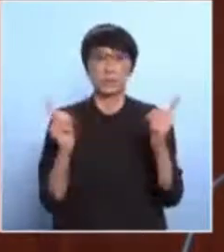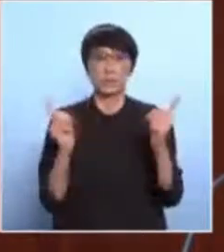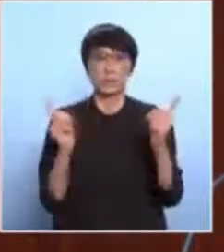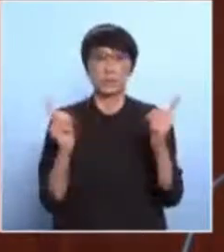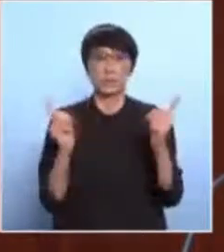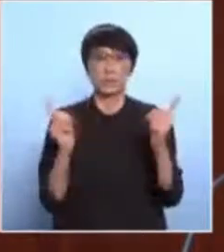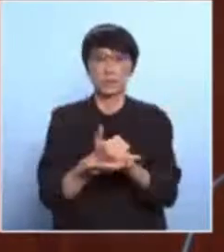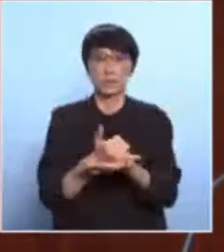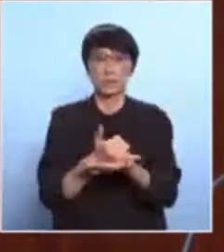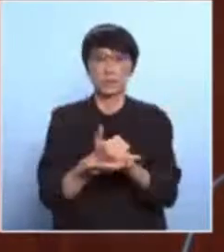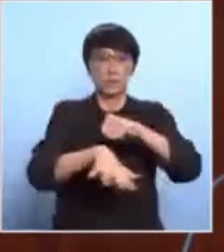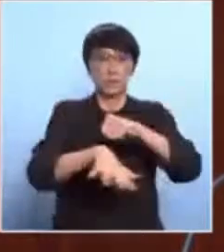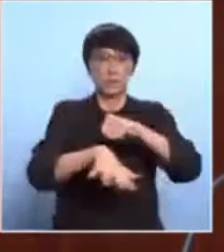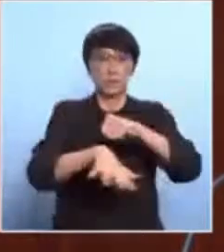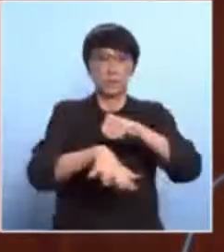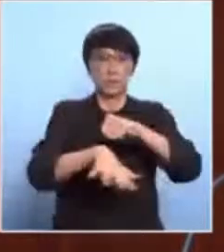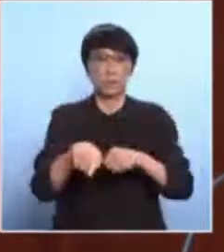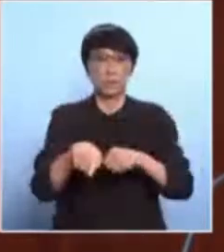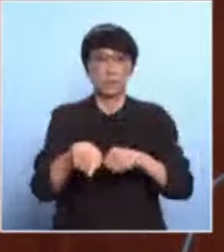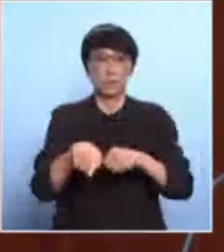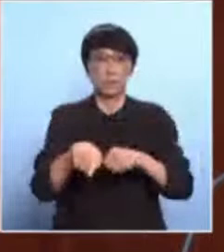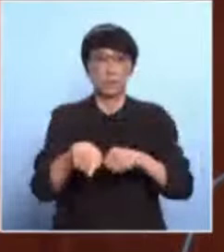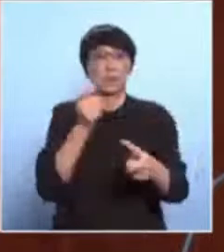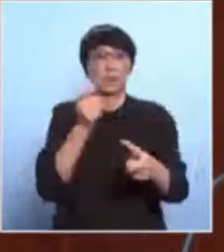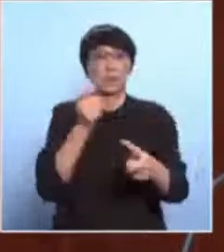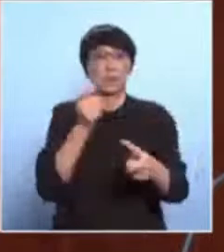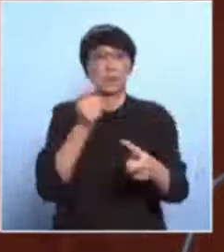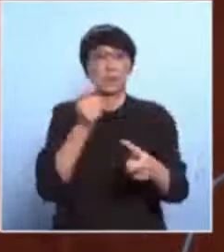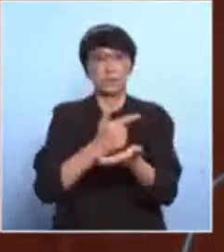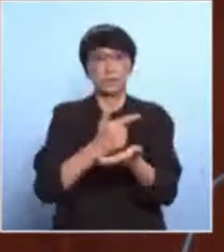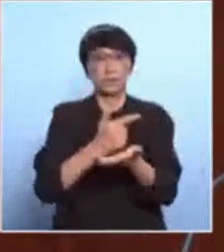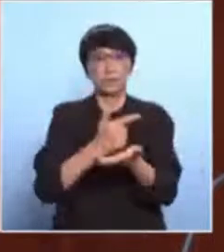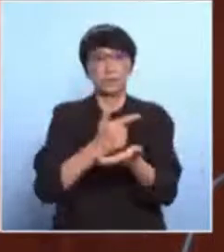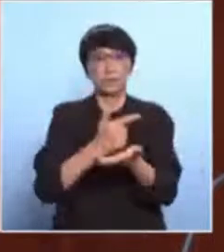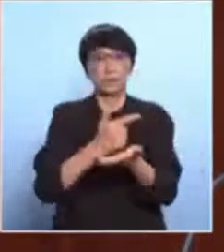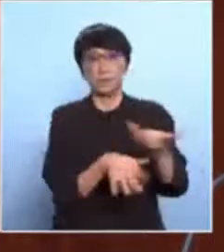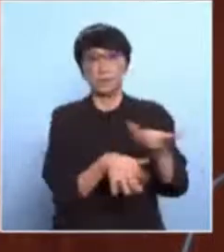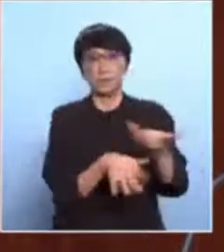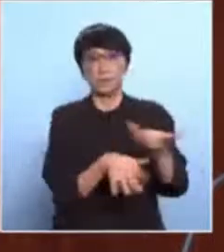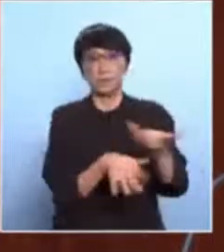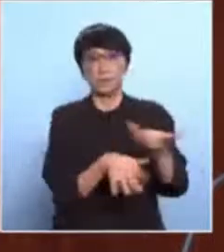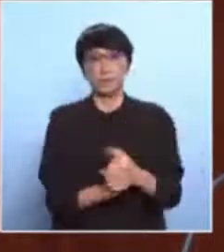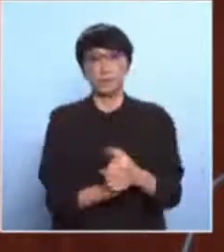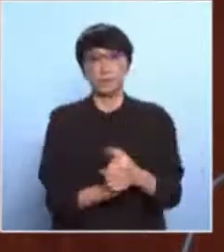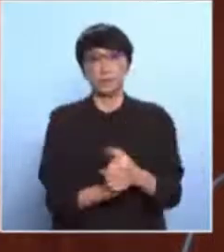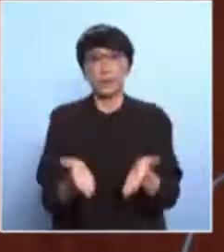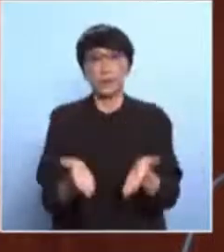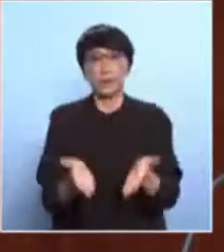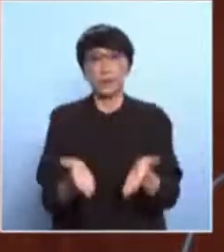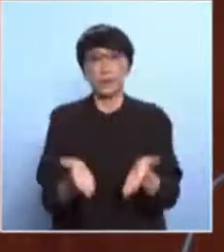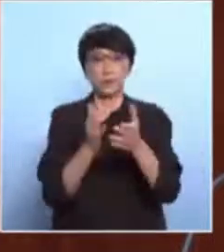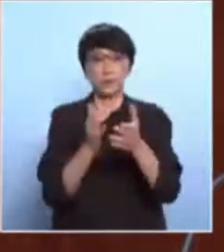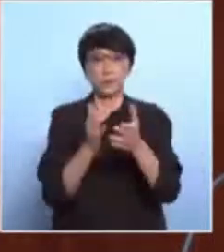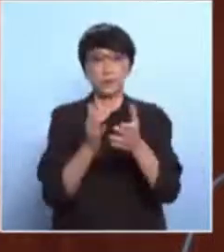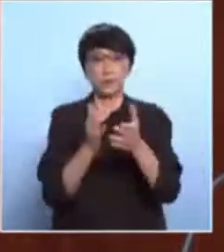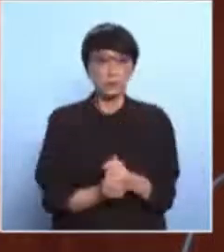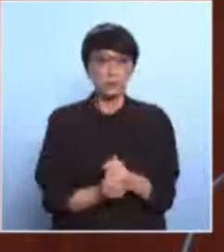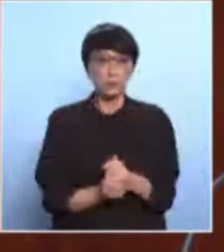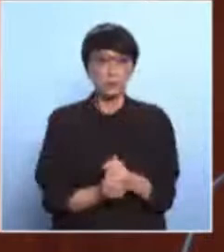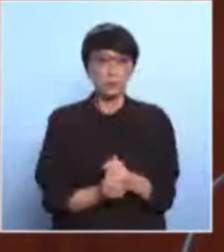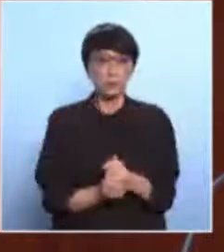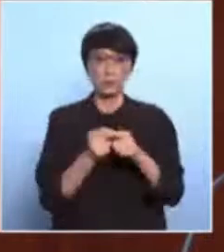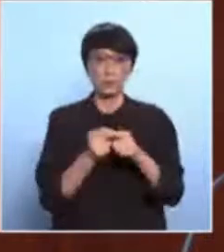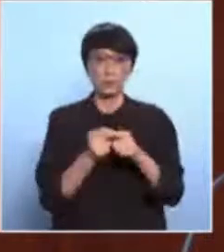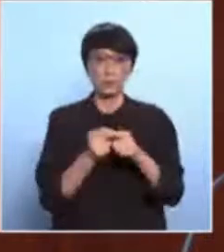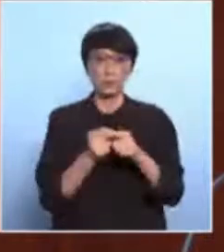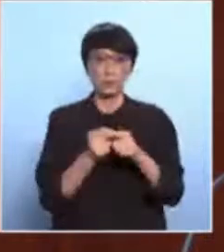of the reclaimed land outside the Kaoyichou Central Business District to facilitate implementation of urban redevelopment projects